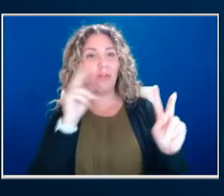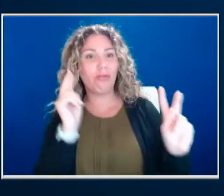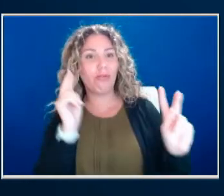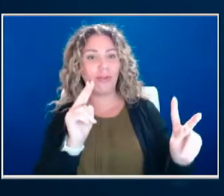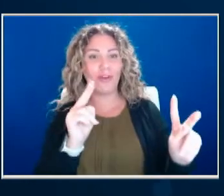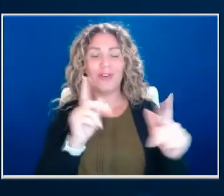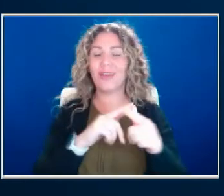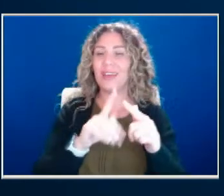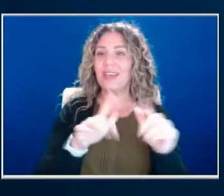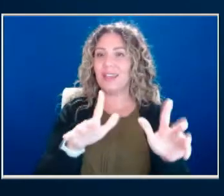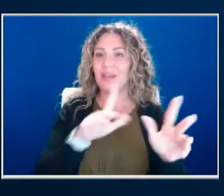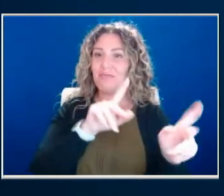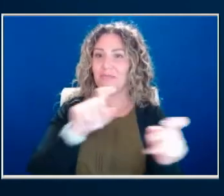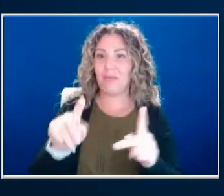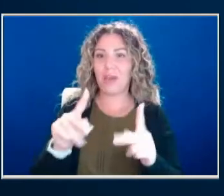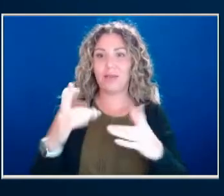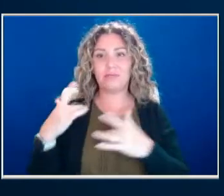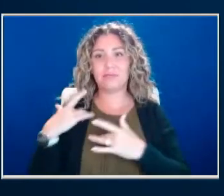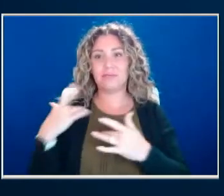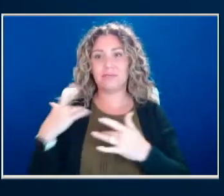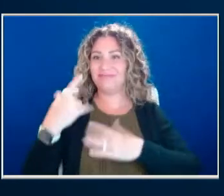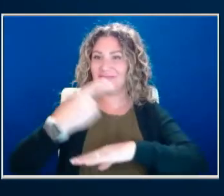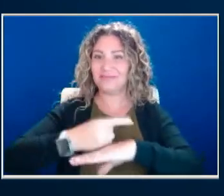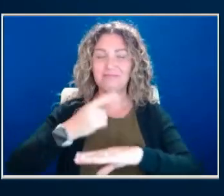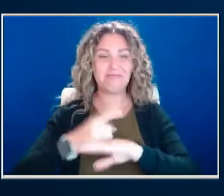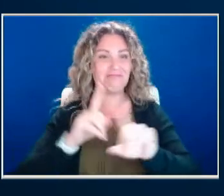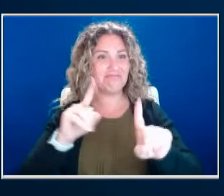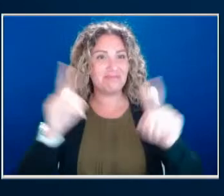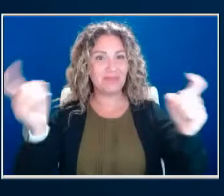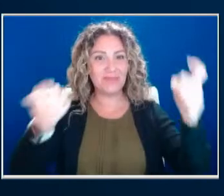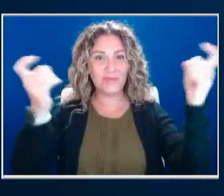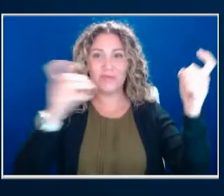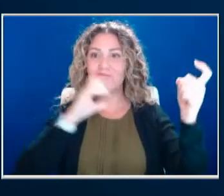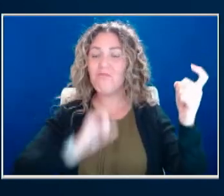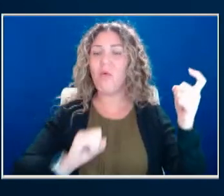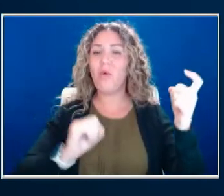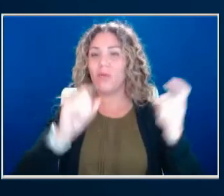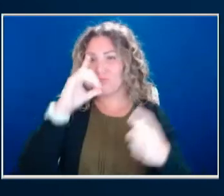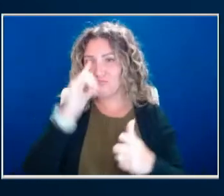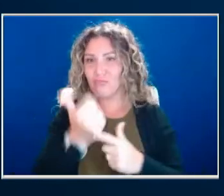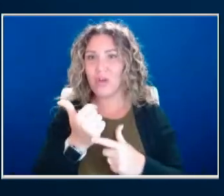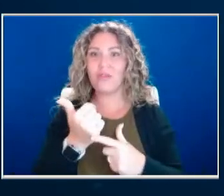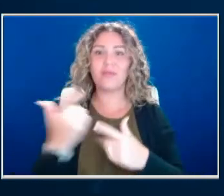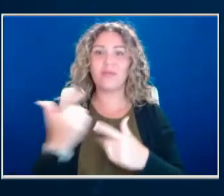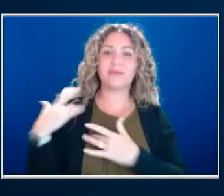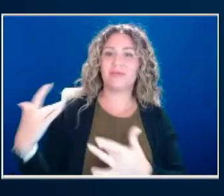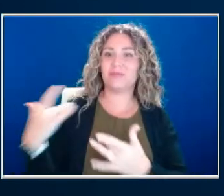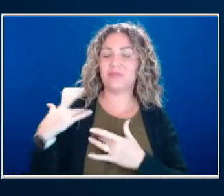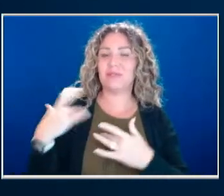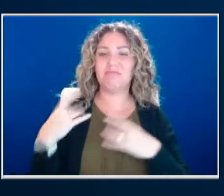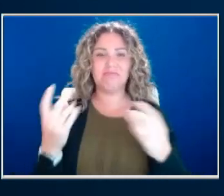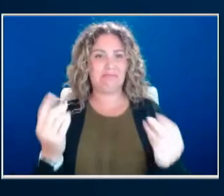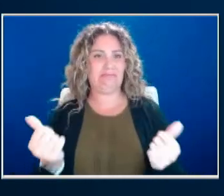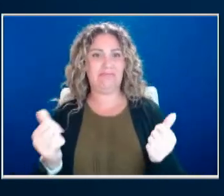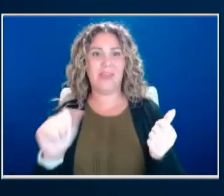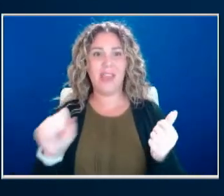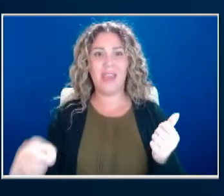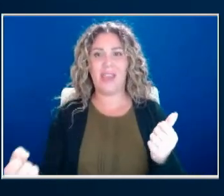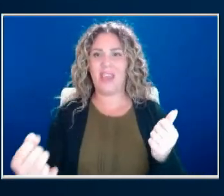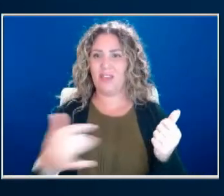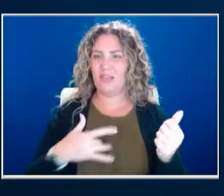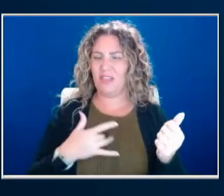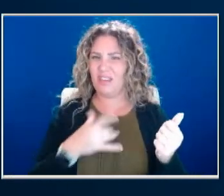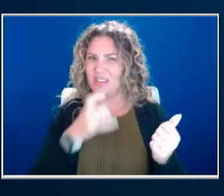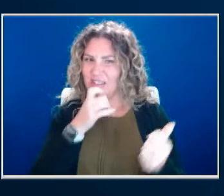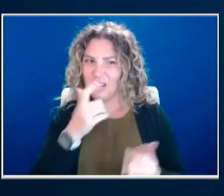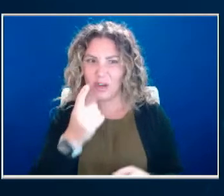it was a typical day off to the gym with his older brother as usual when suddenly AJ felt something just wasn't right. He